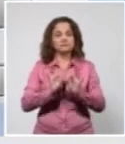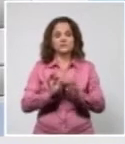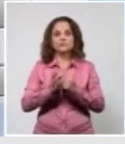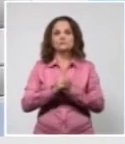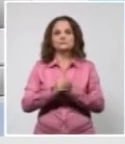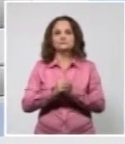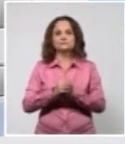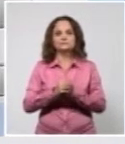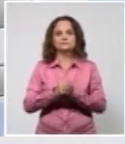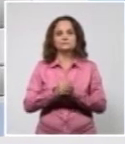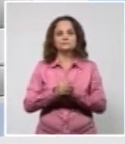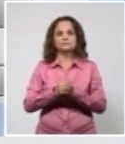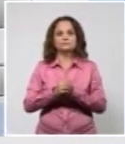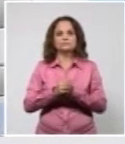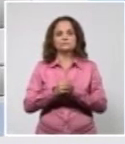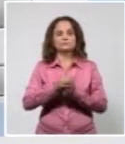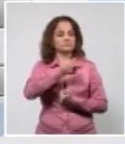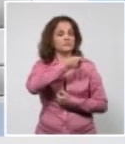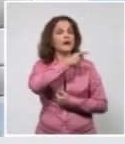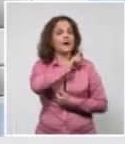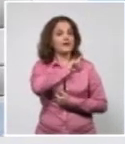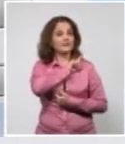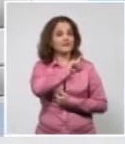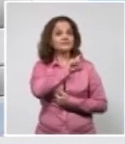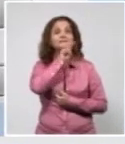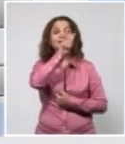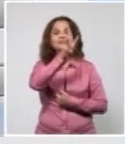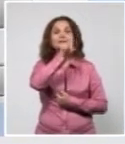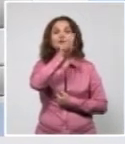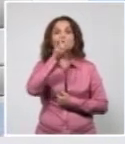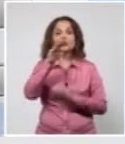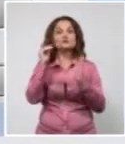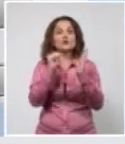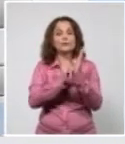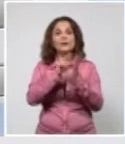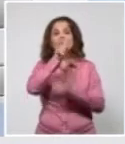present in 185 countries.